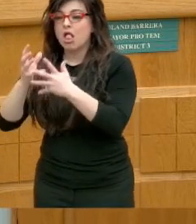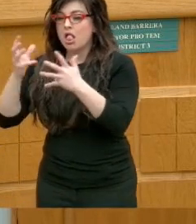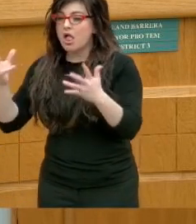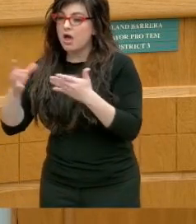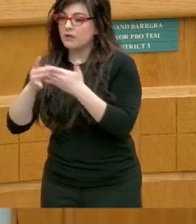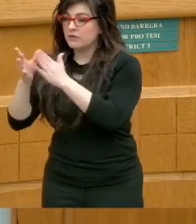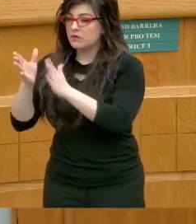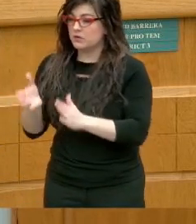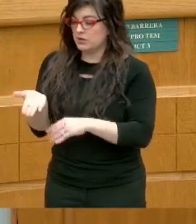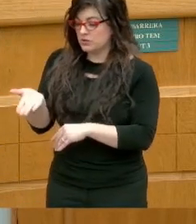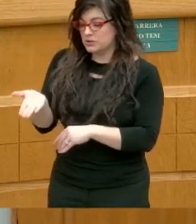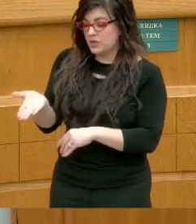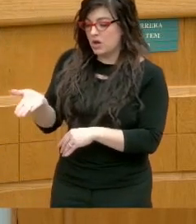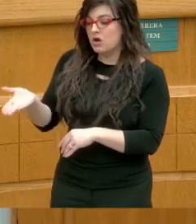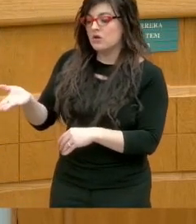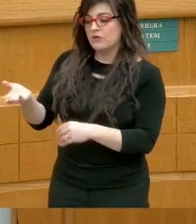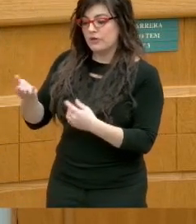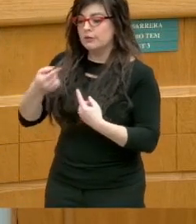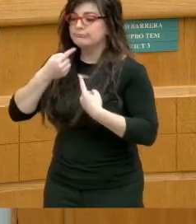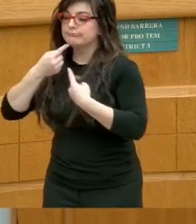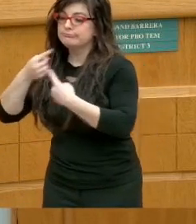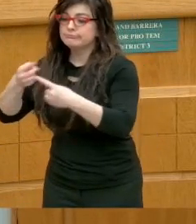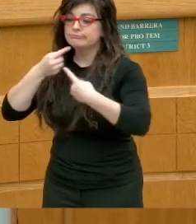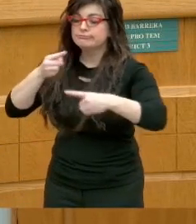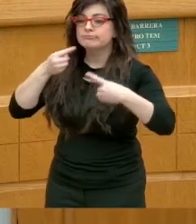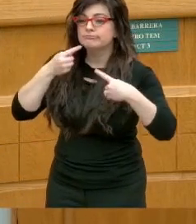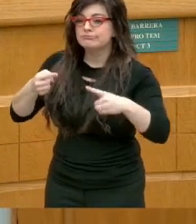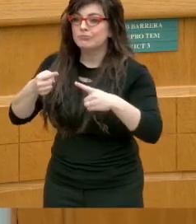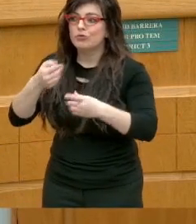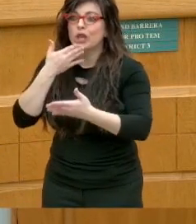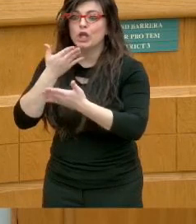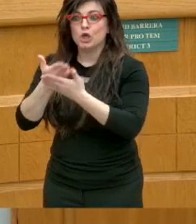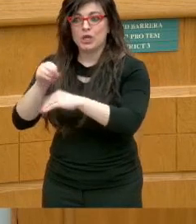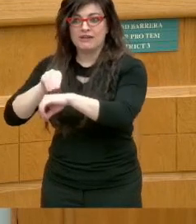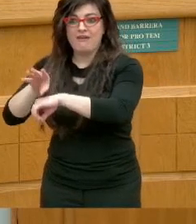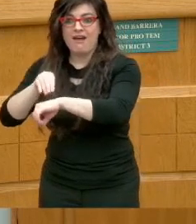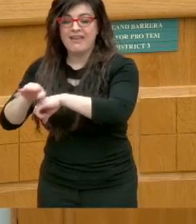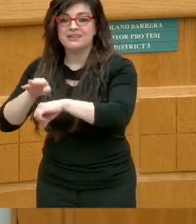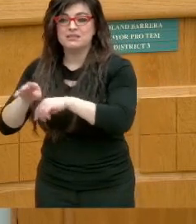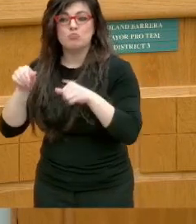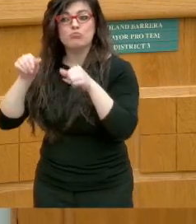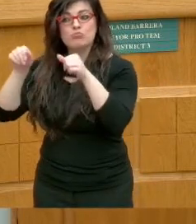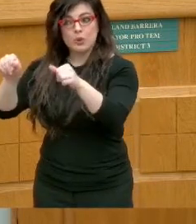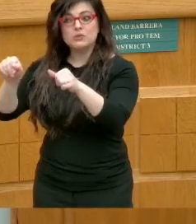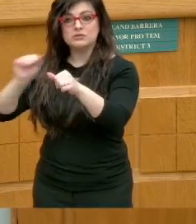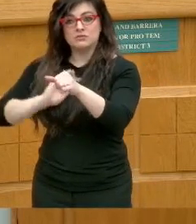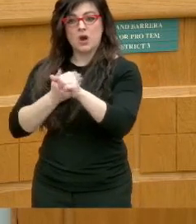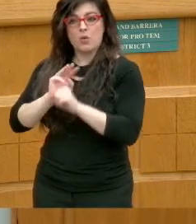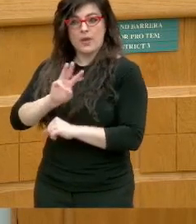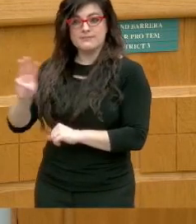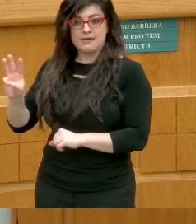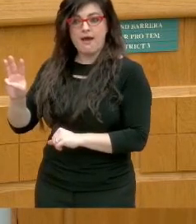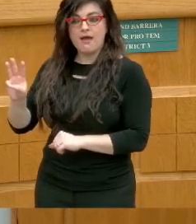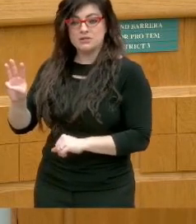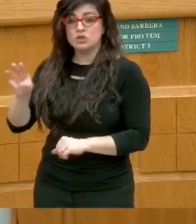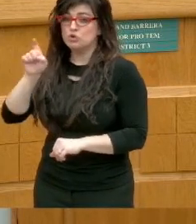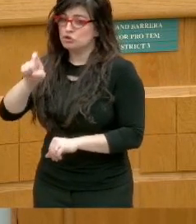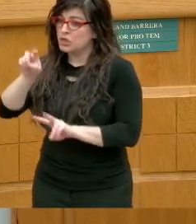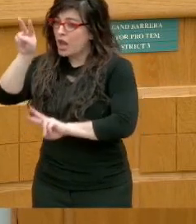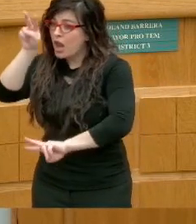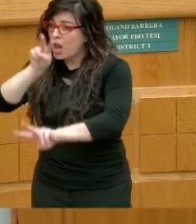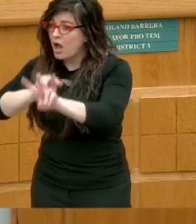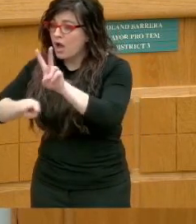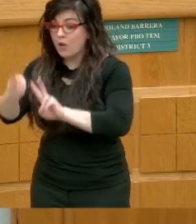have helped us post on our website, and you should look at them because they were done for you to keep you safe as you